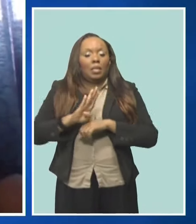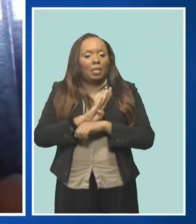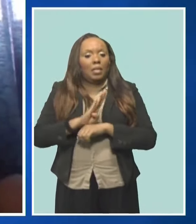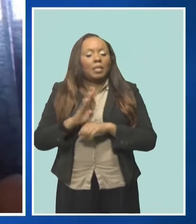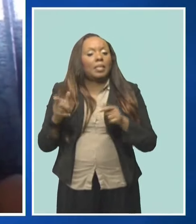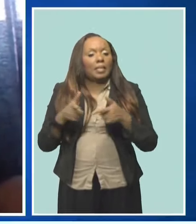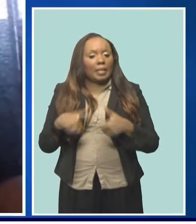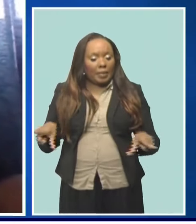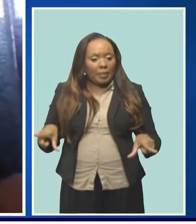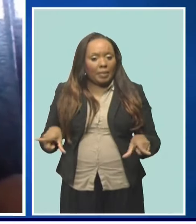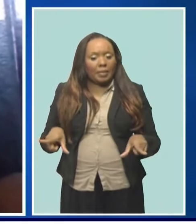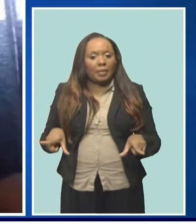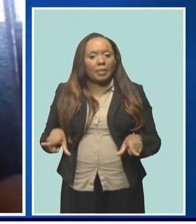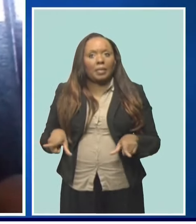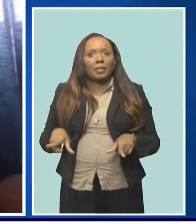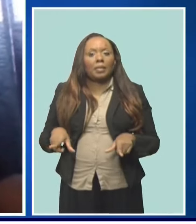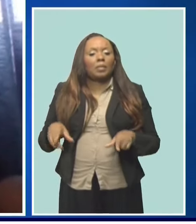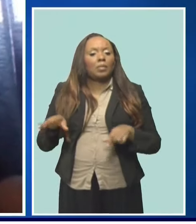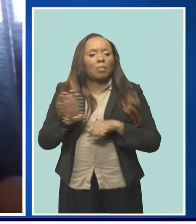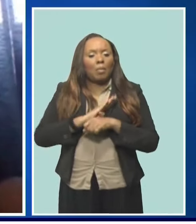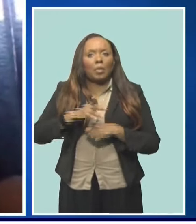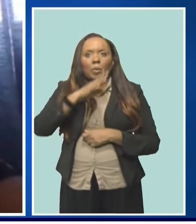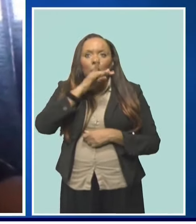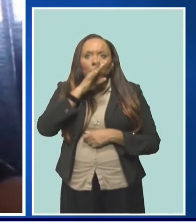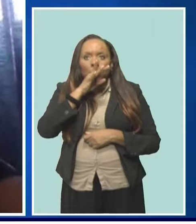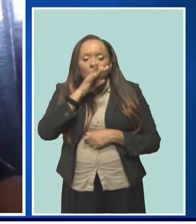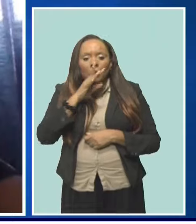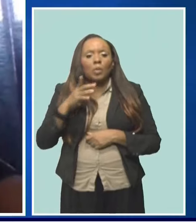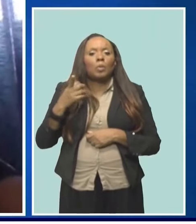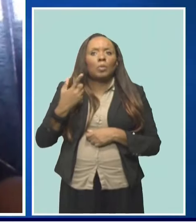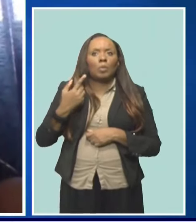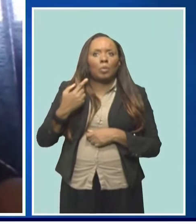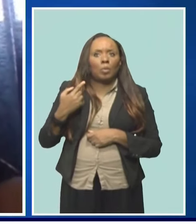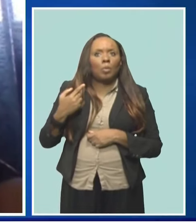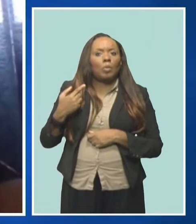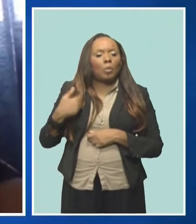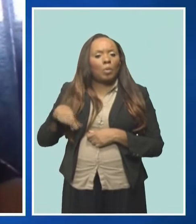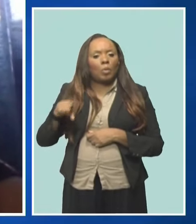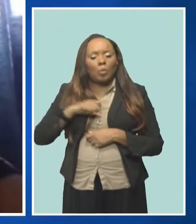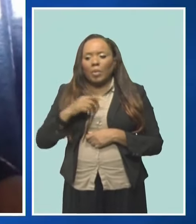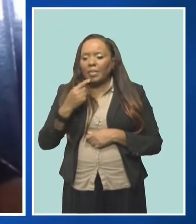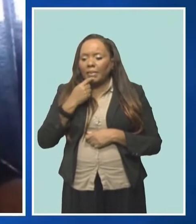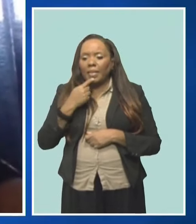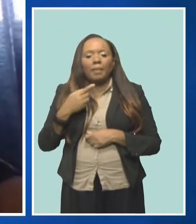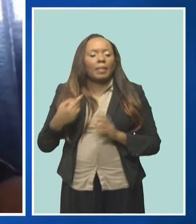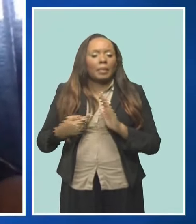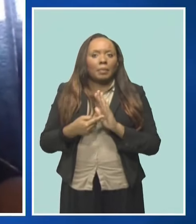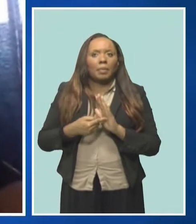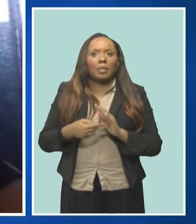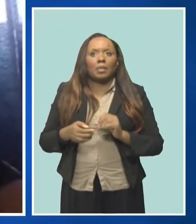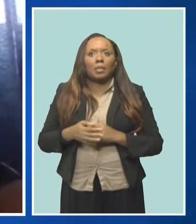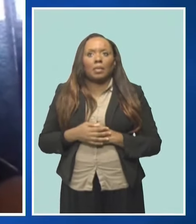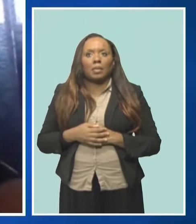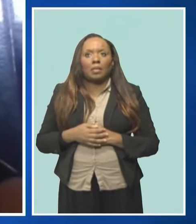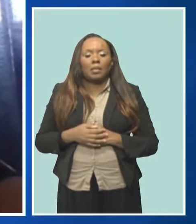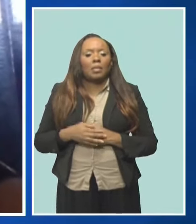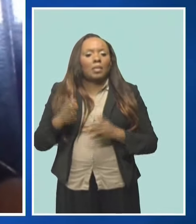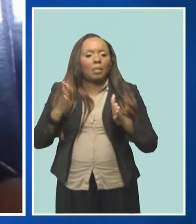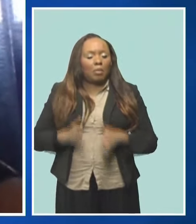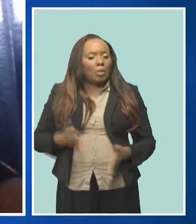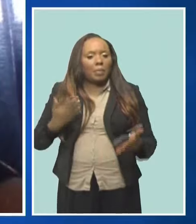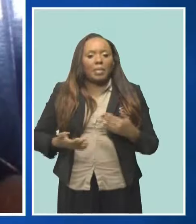by, we denote plurality quite often by number. So someone might say for shoe may not put on